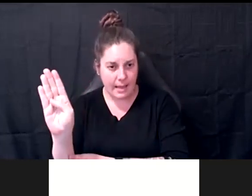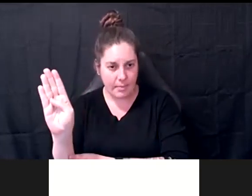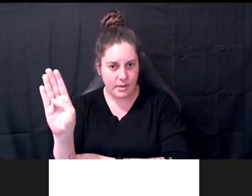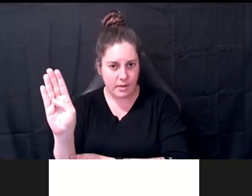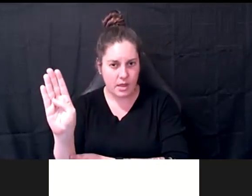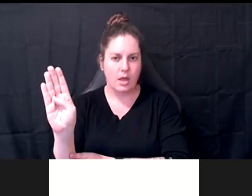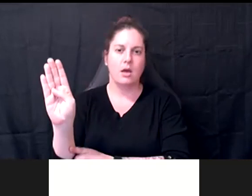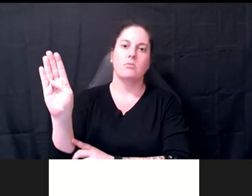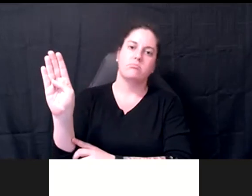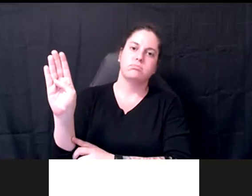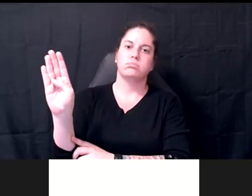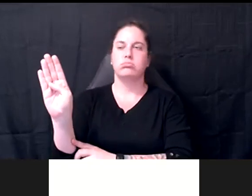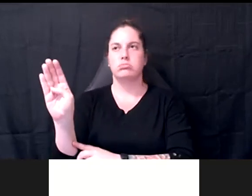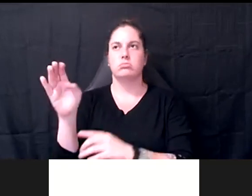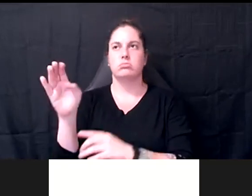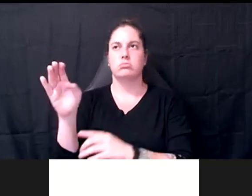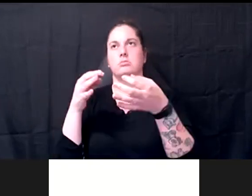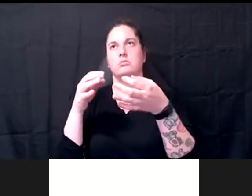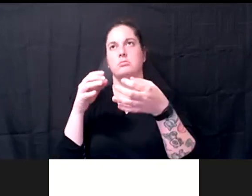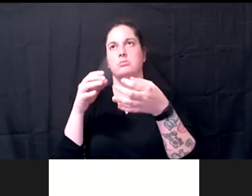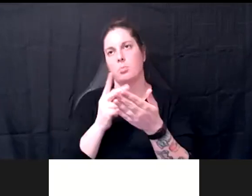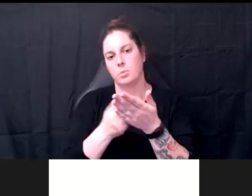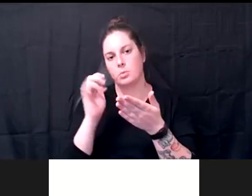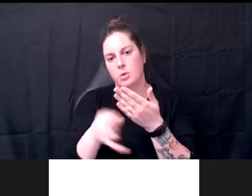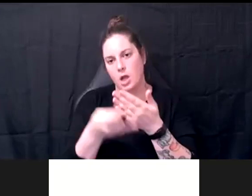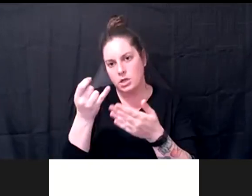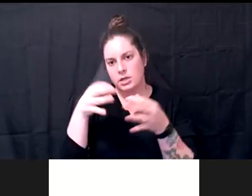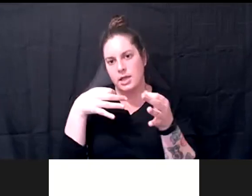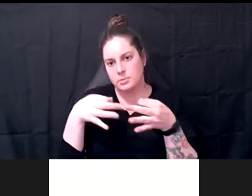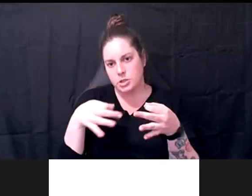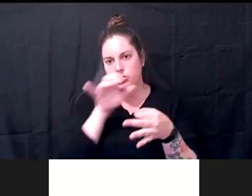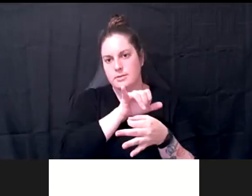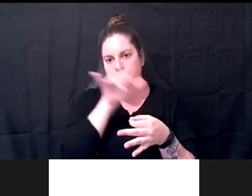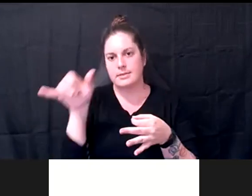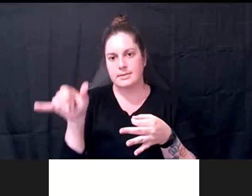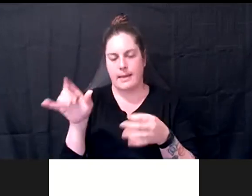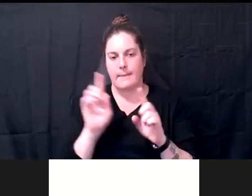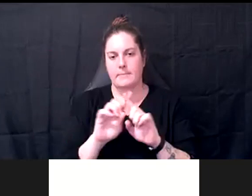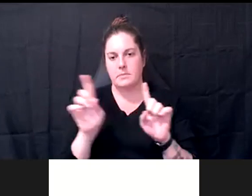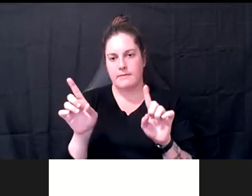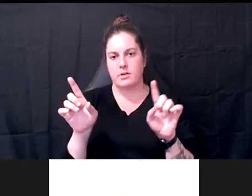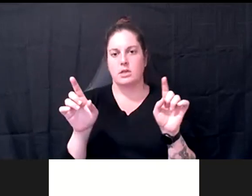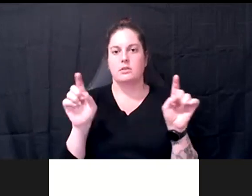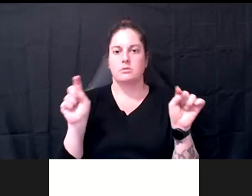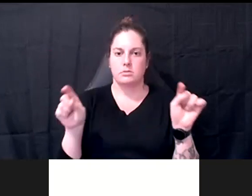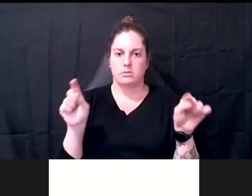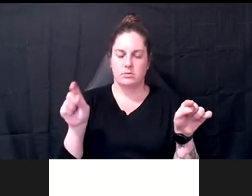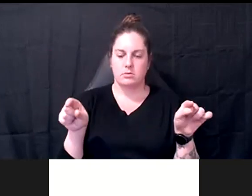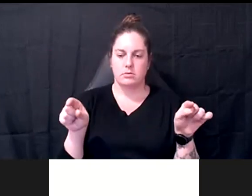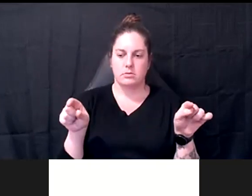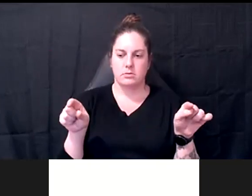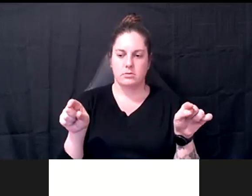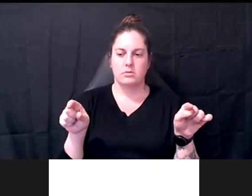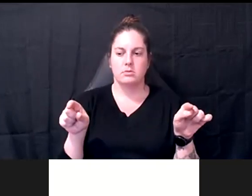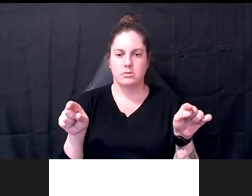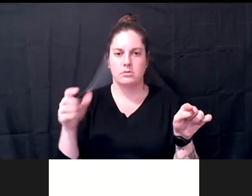of the project is, is pretty much the same, right? The difference is that there was one